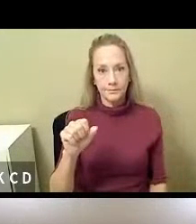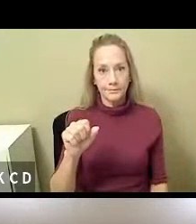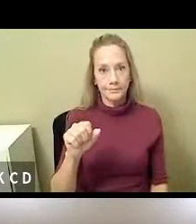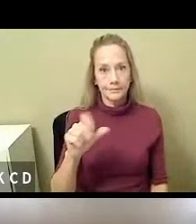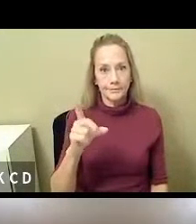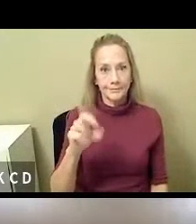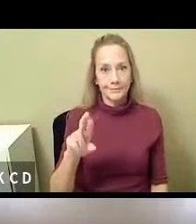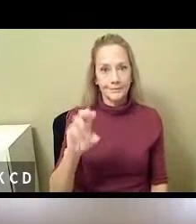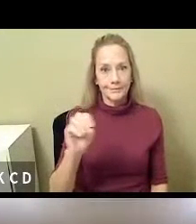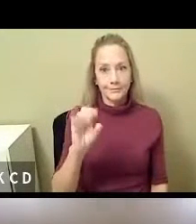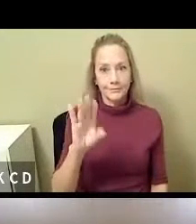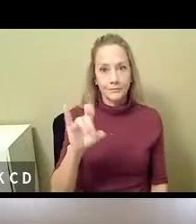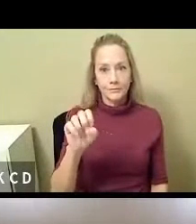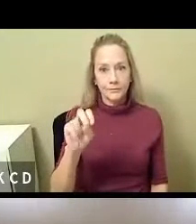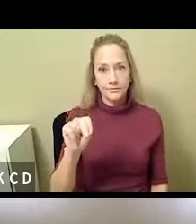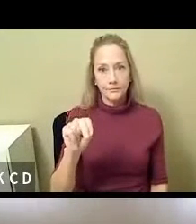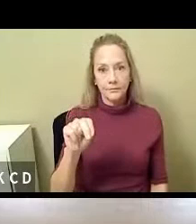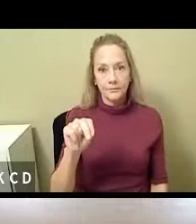Dr. O'Brien?